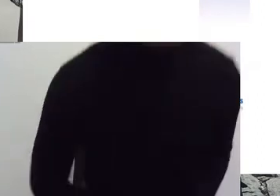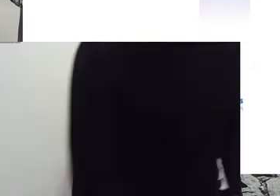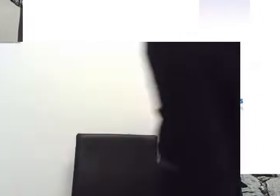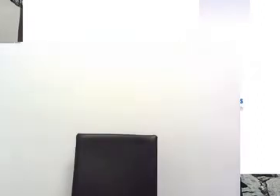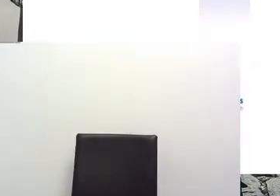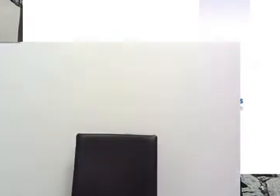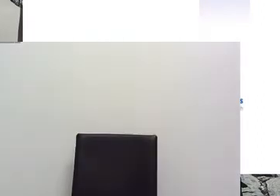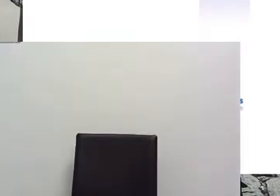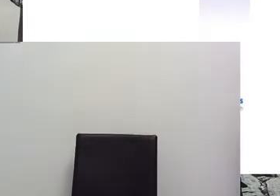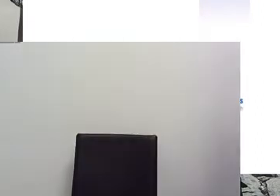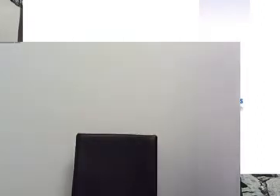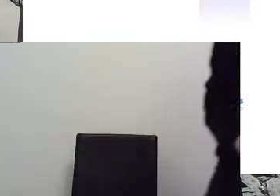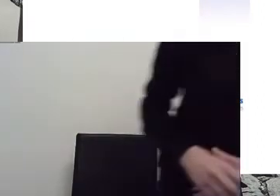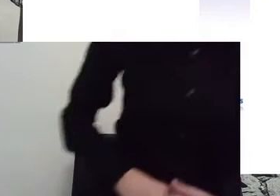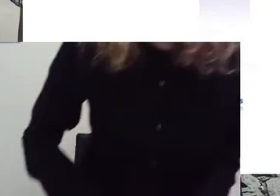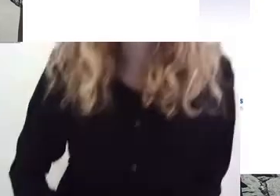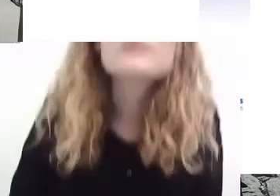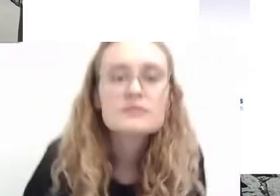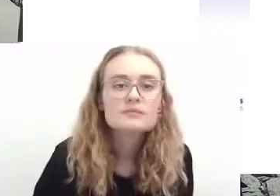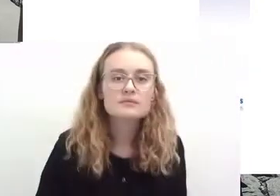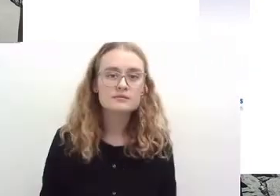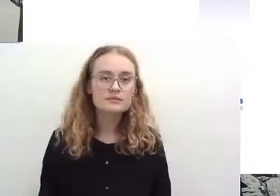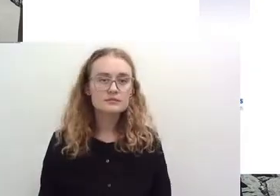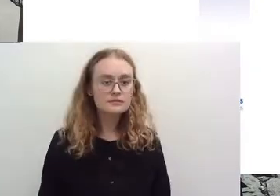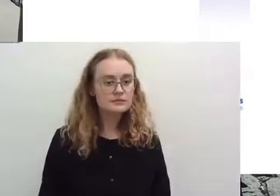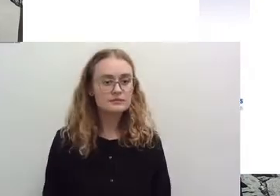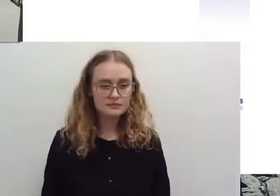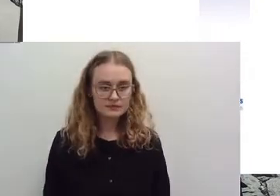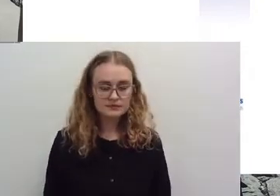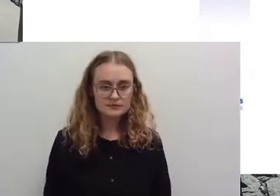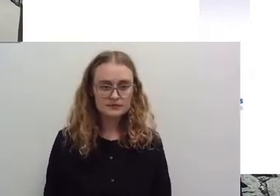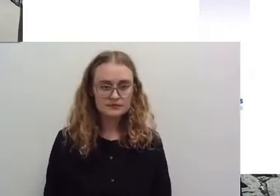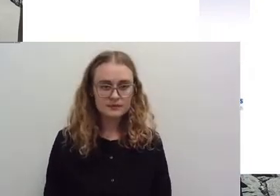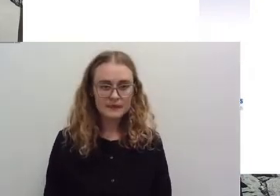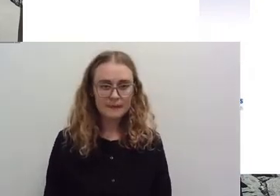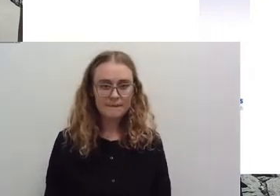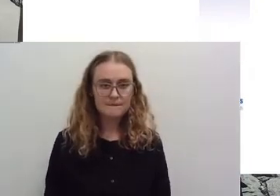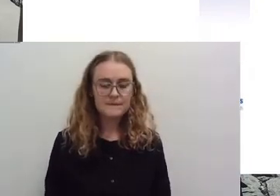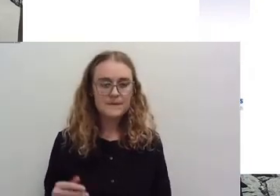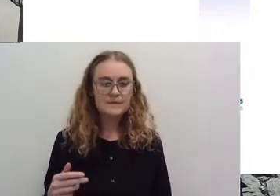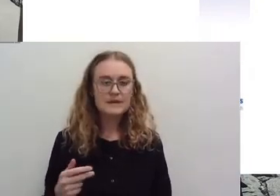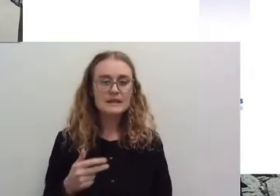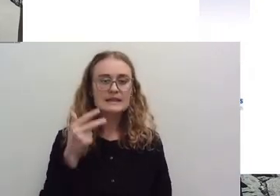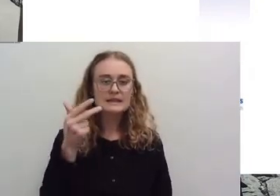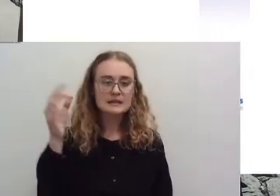evidence. When it came to psychological tests that were identified in the Nordic